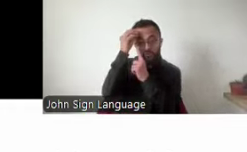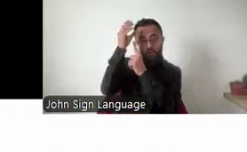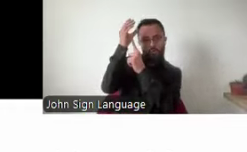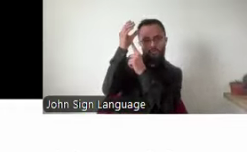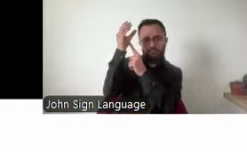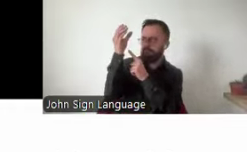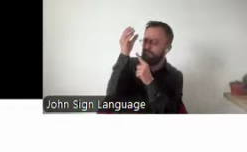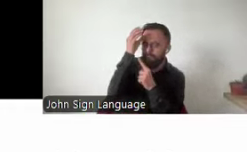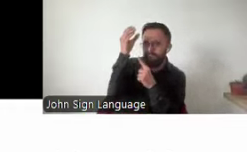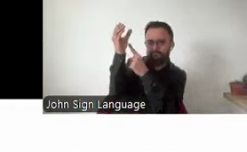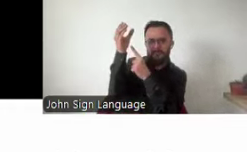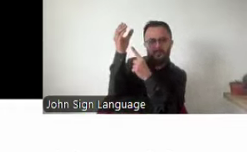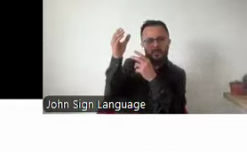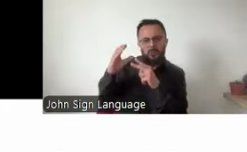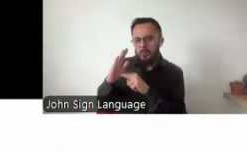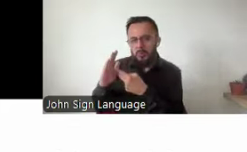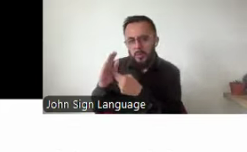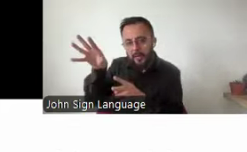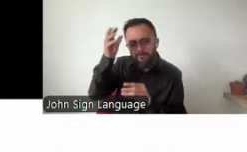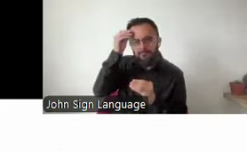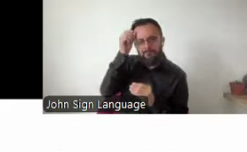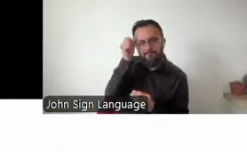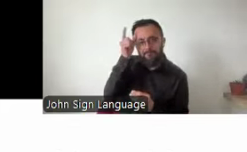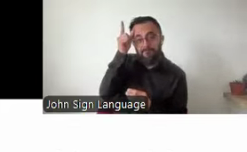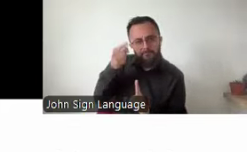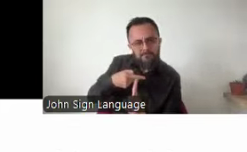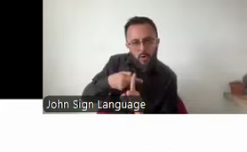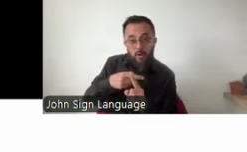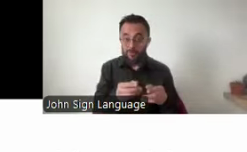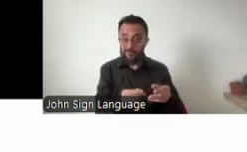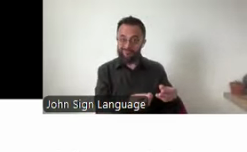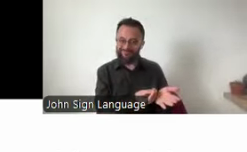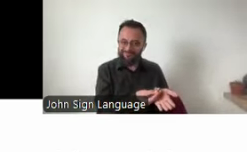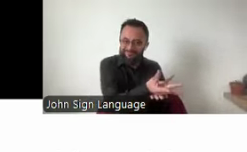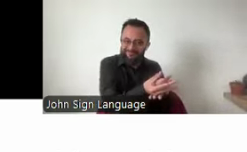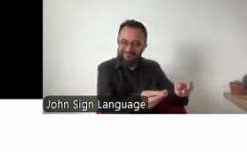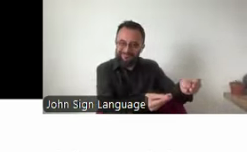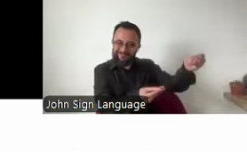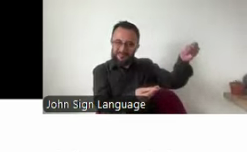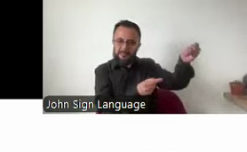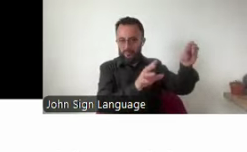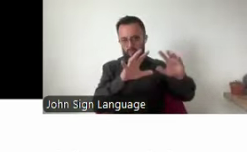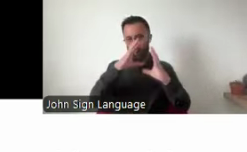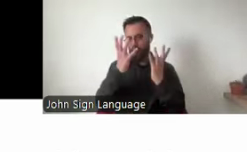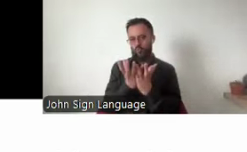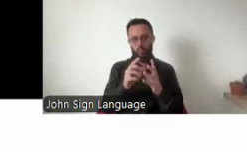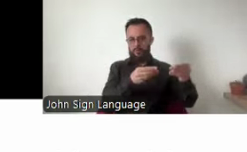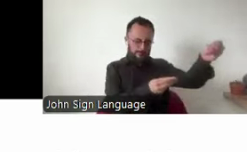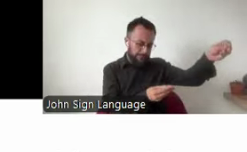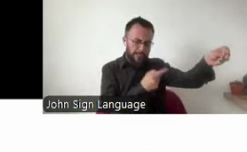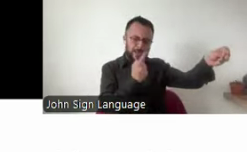contributing factors to those health inequities. So we have the structural factors,